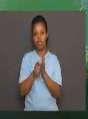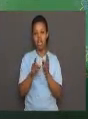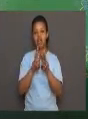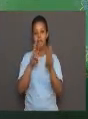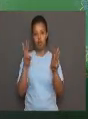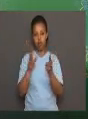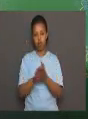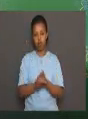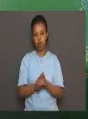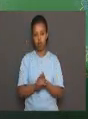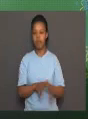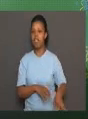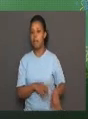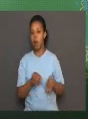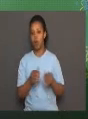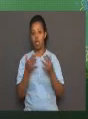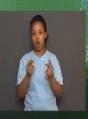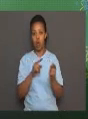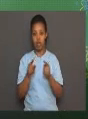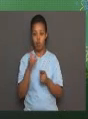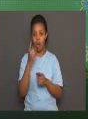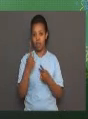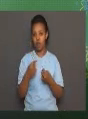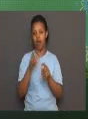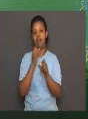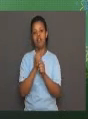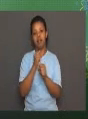Students, let us do an activity.